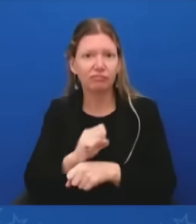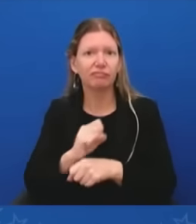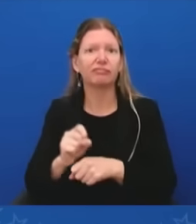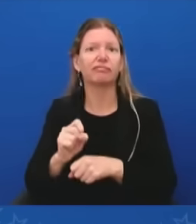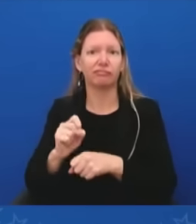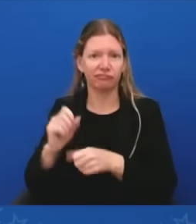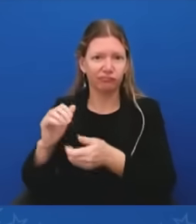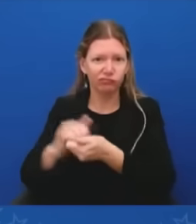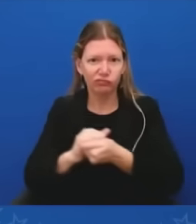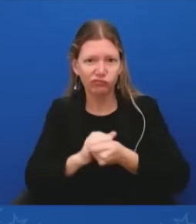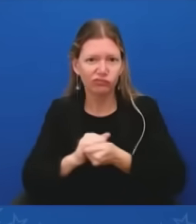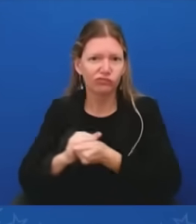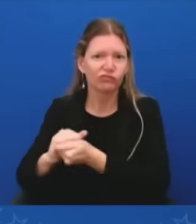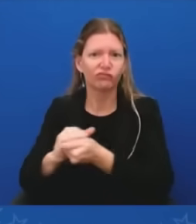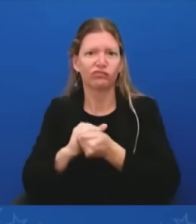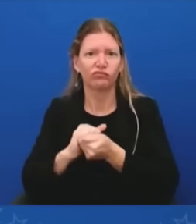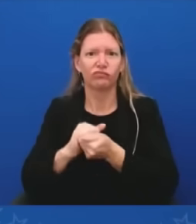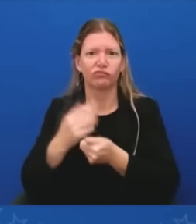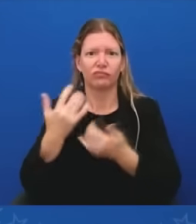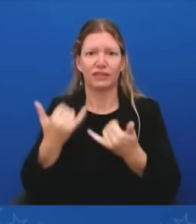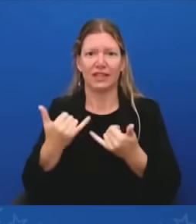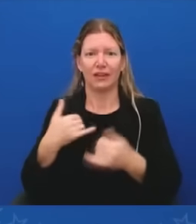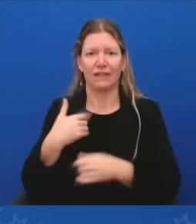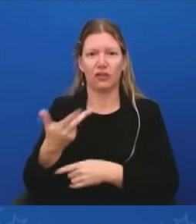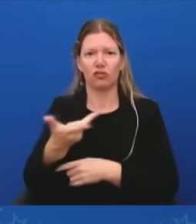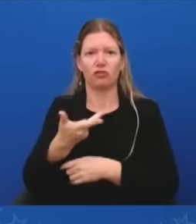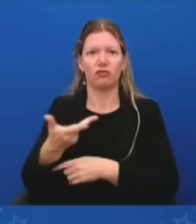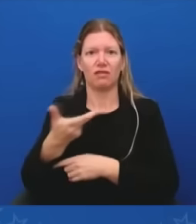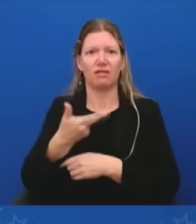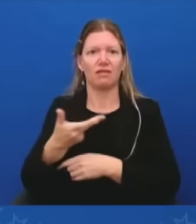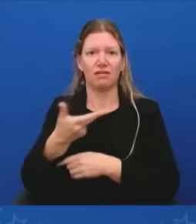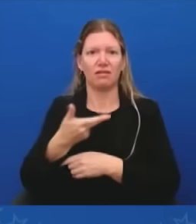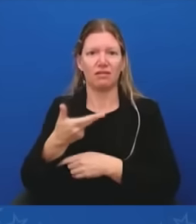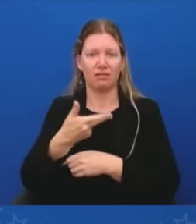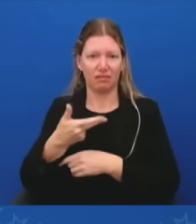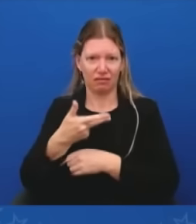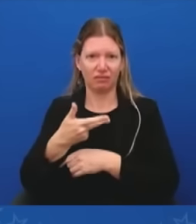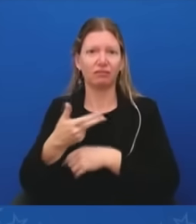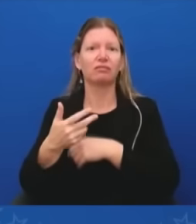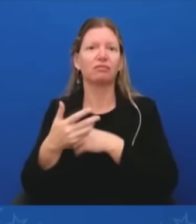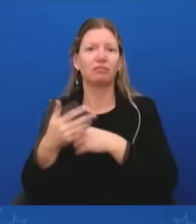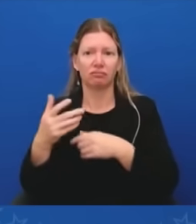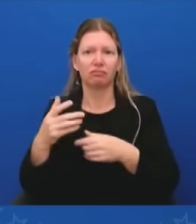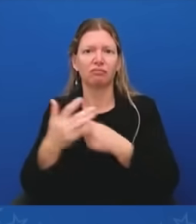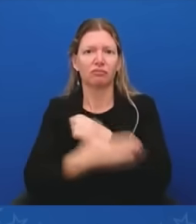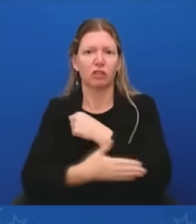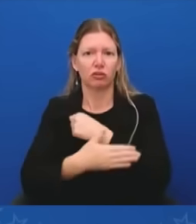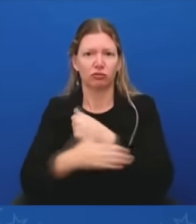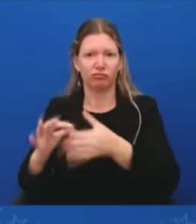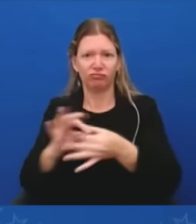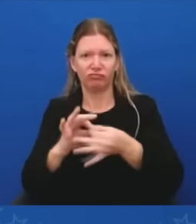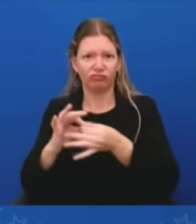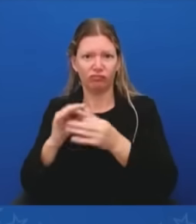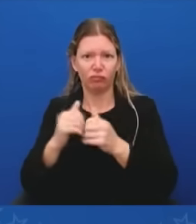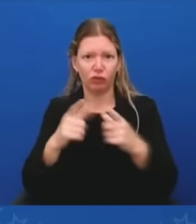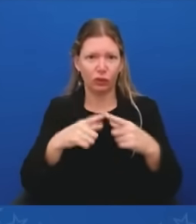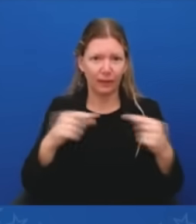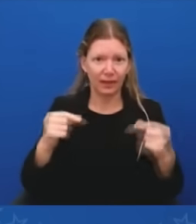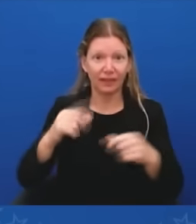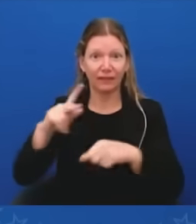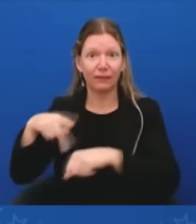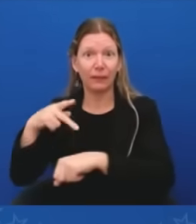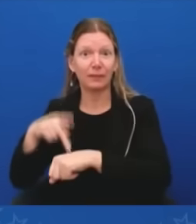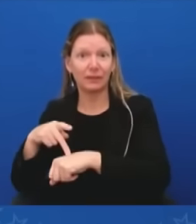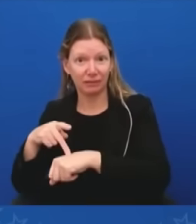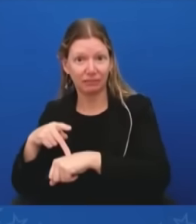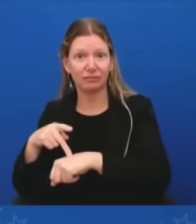trilateral partnership with Japan and the Philippines as well. We elevated the Quad together with Japan, India,